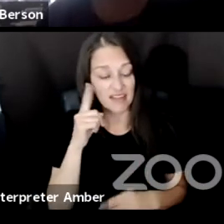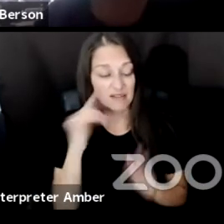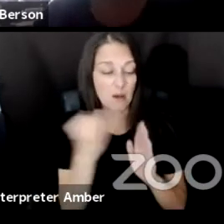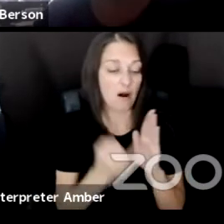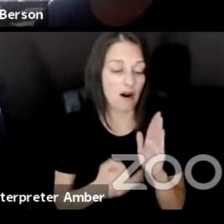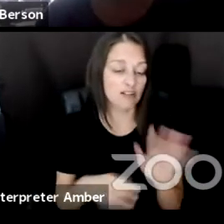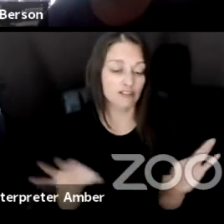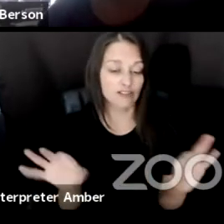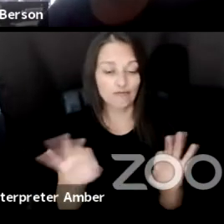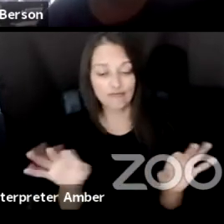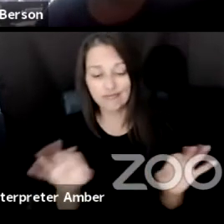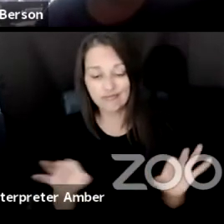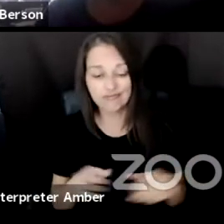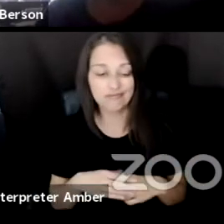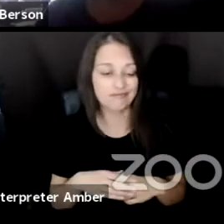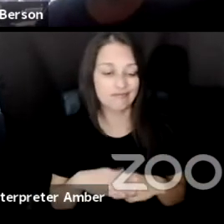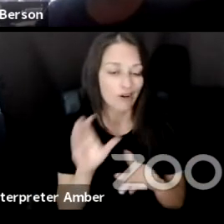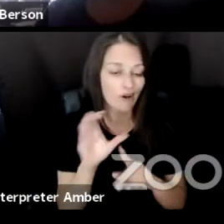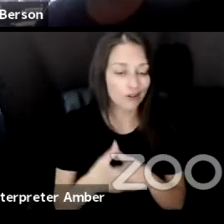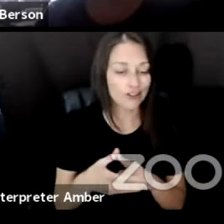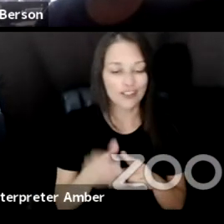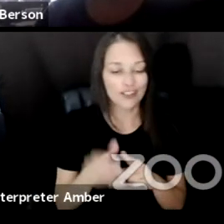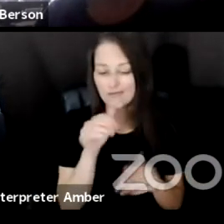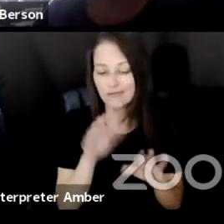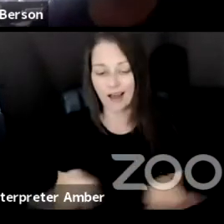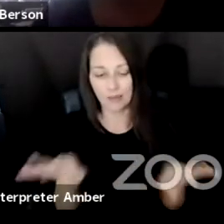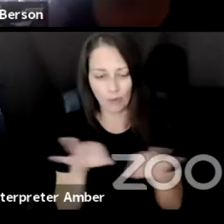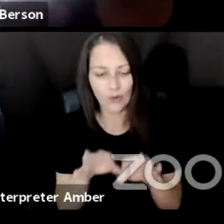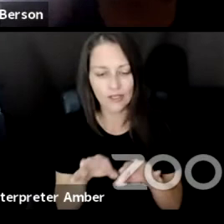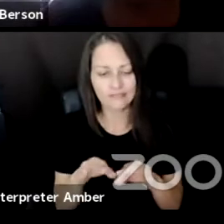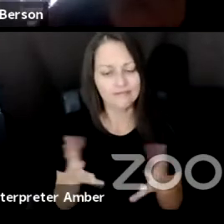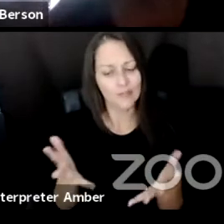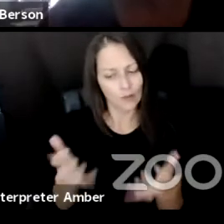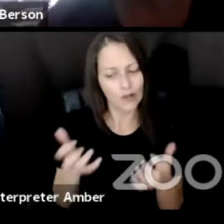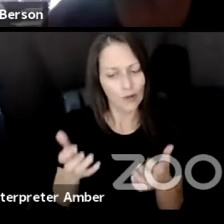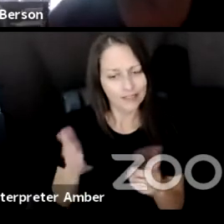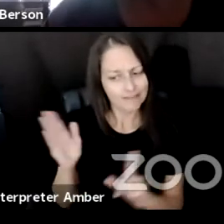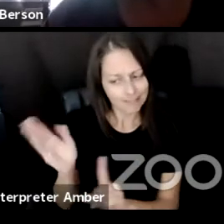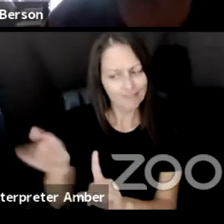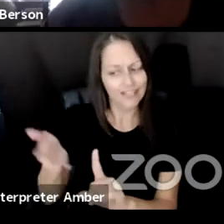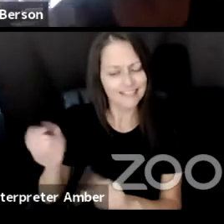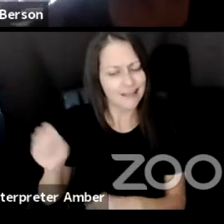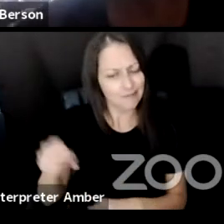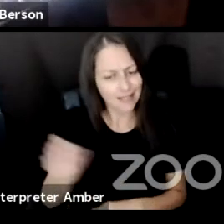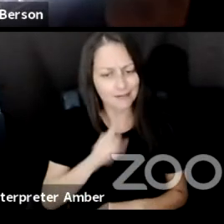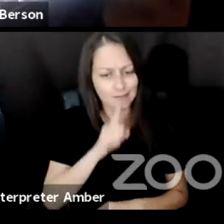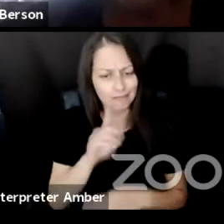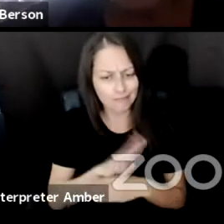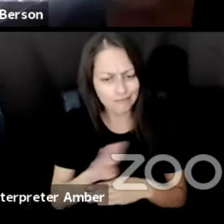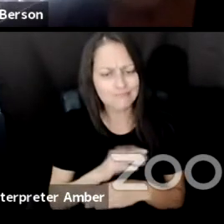culture are vital to us as human beings. So that's what I would add.